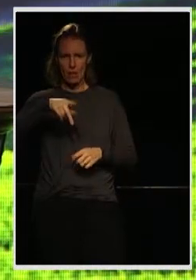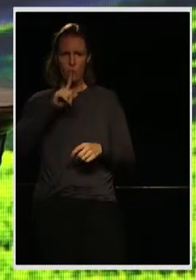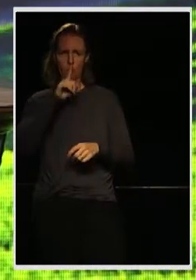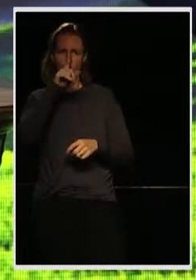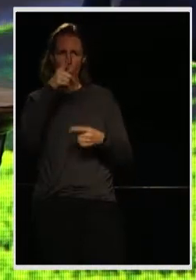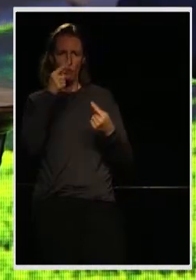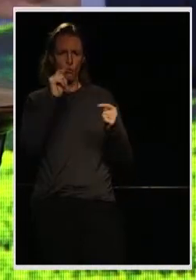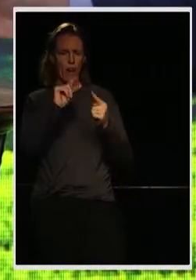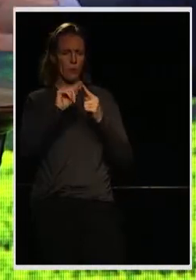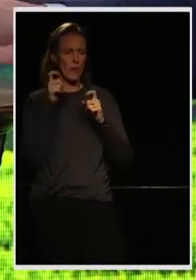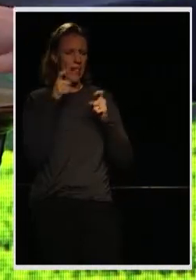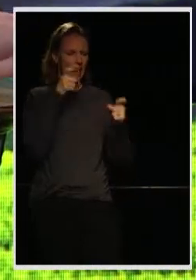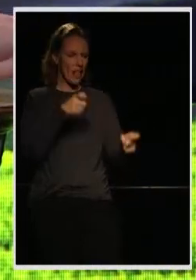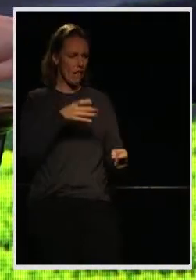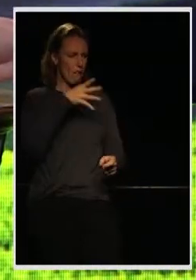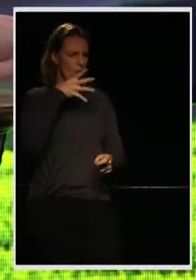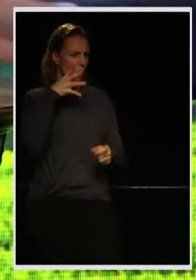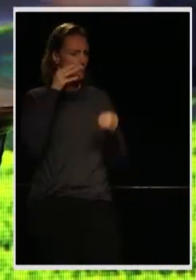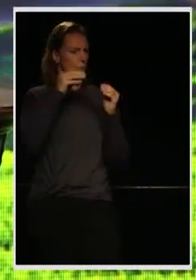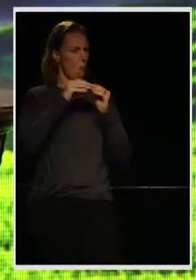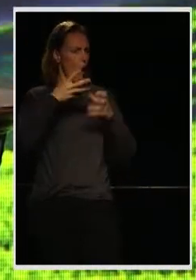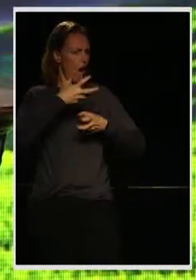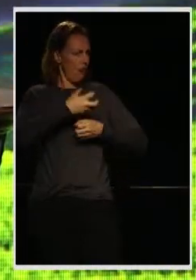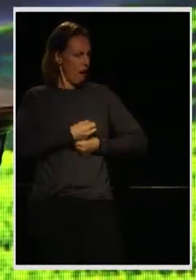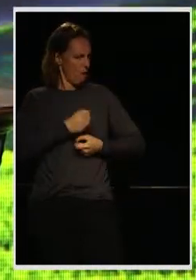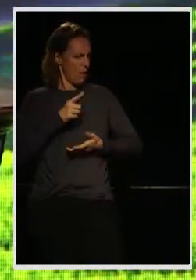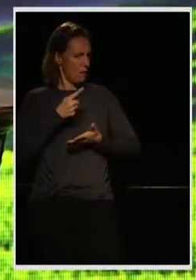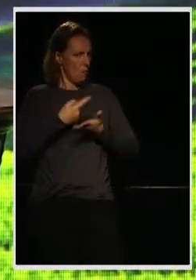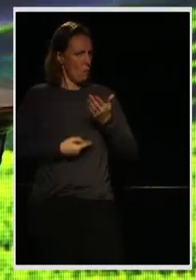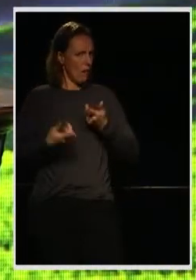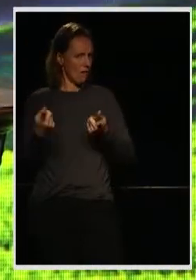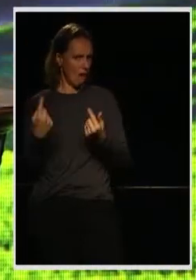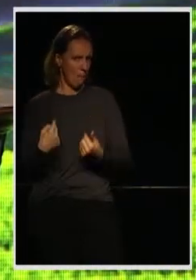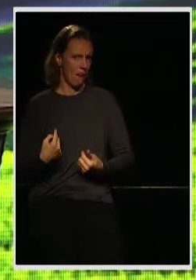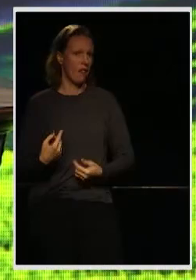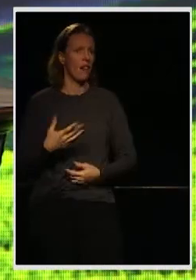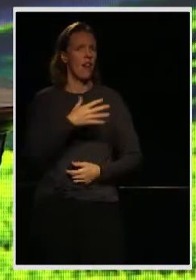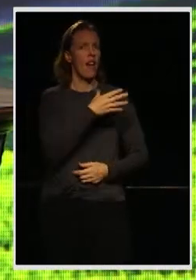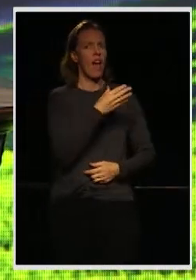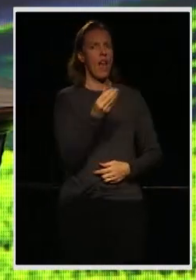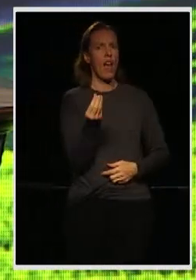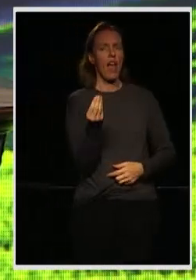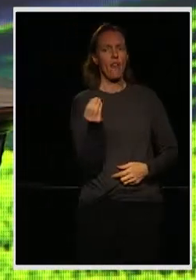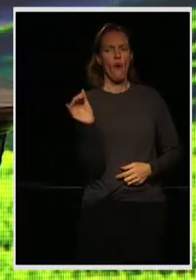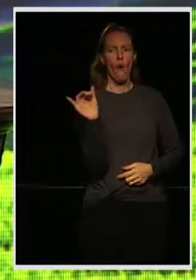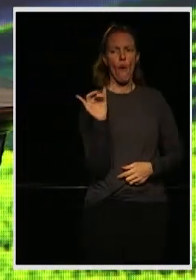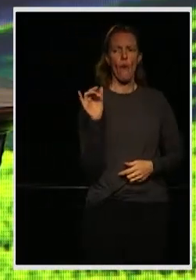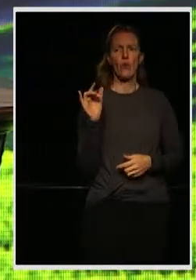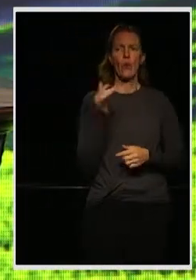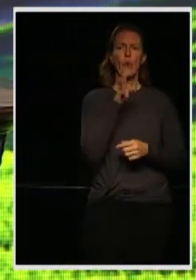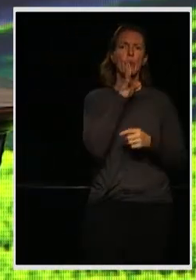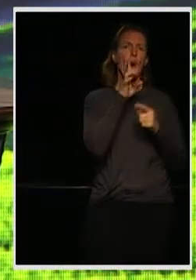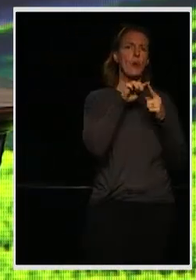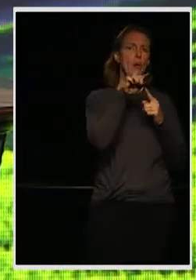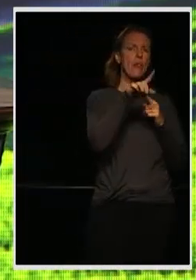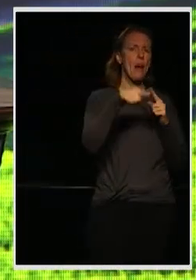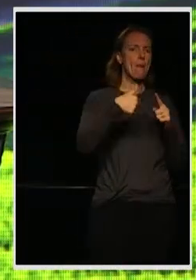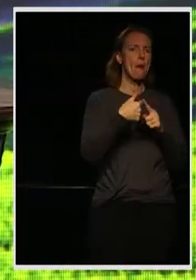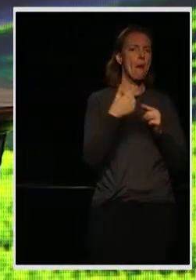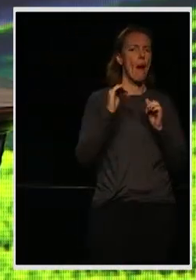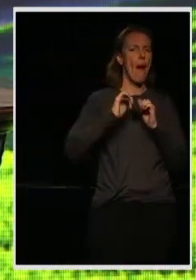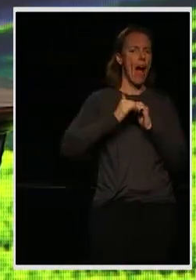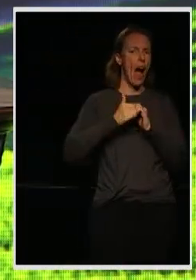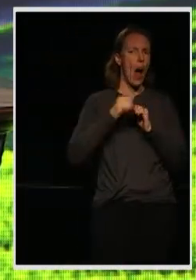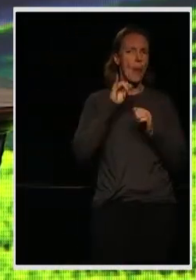give farmers more confidence in what's around the corner. And also sort of talking to them about how